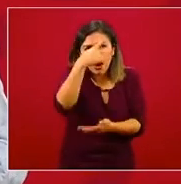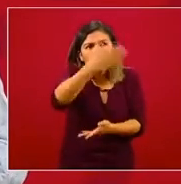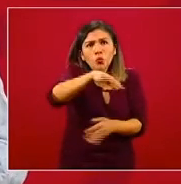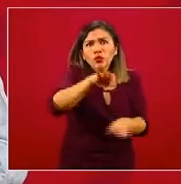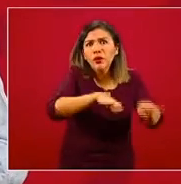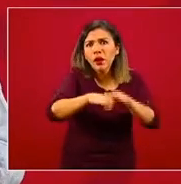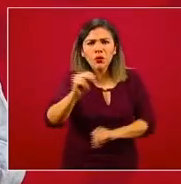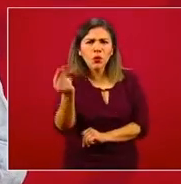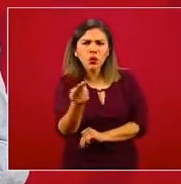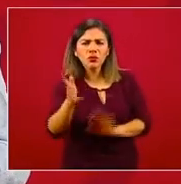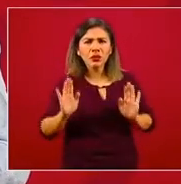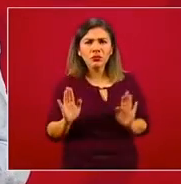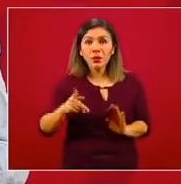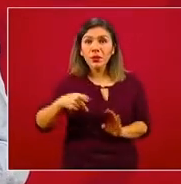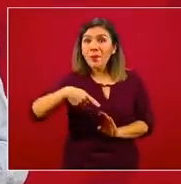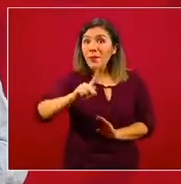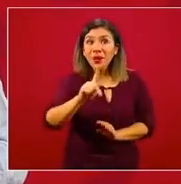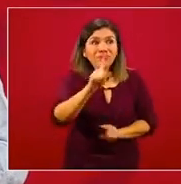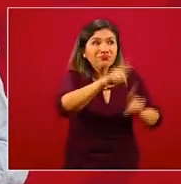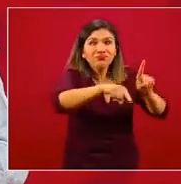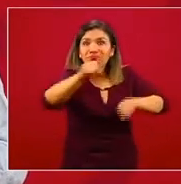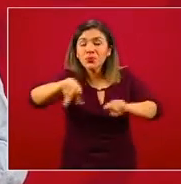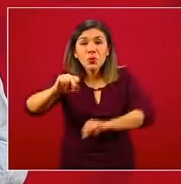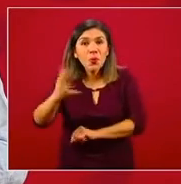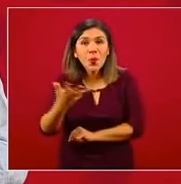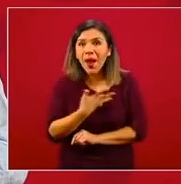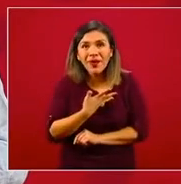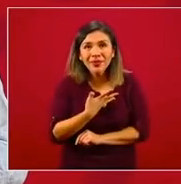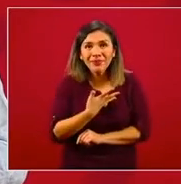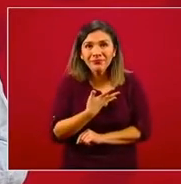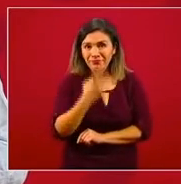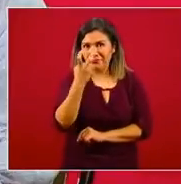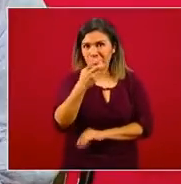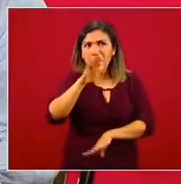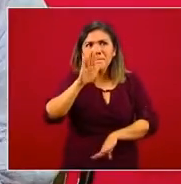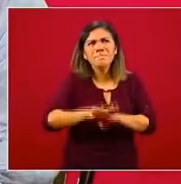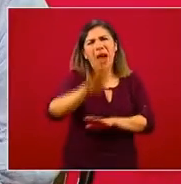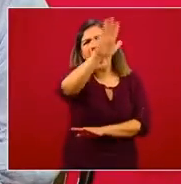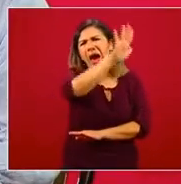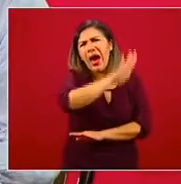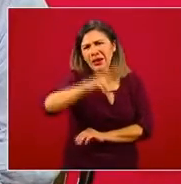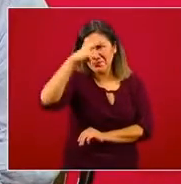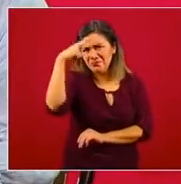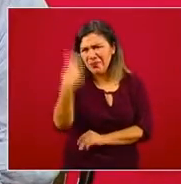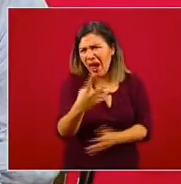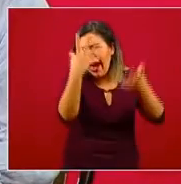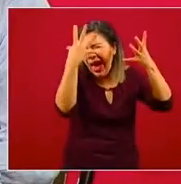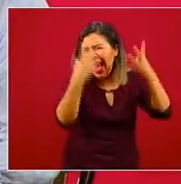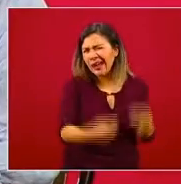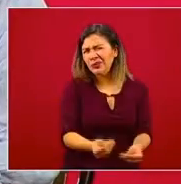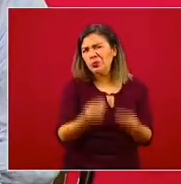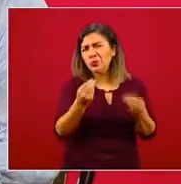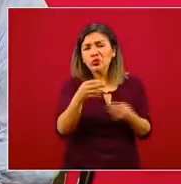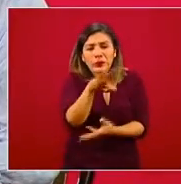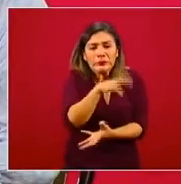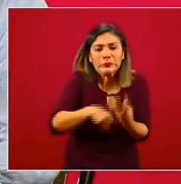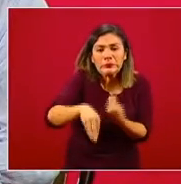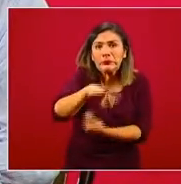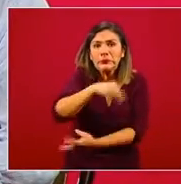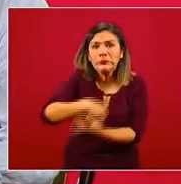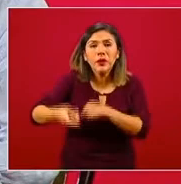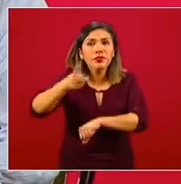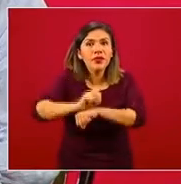family. Probably your situation is different and you can stay at home, but those who can't do that, and this